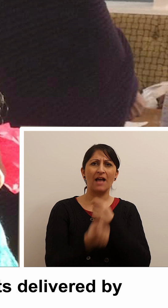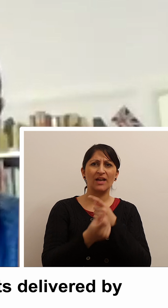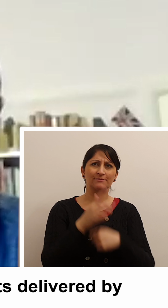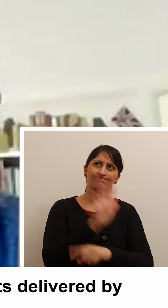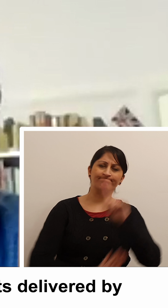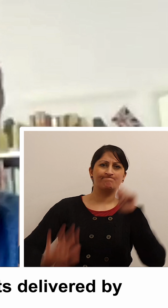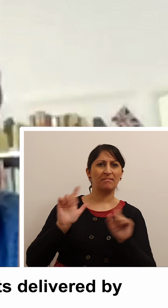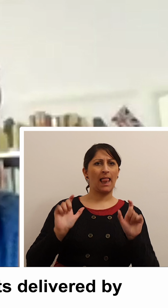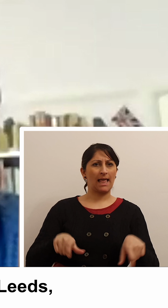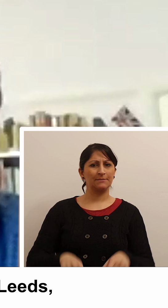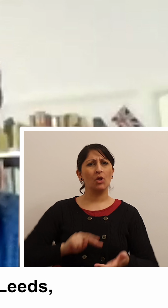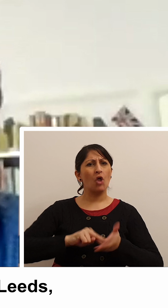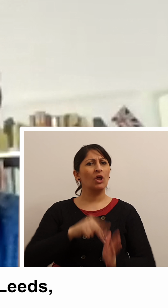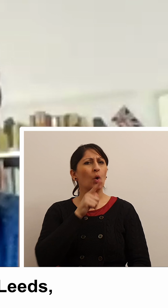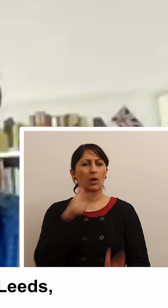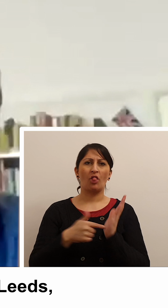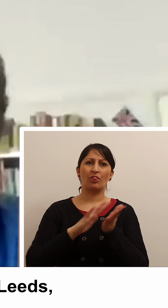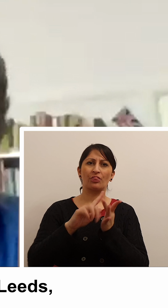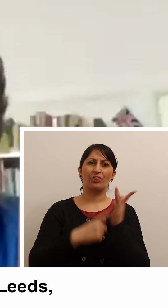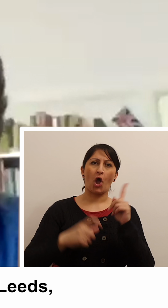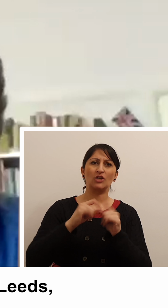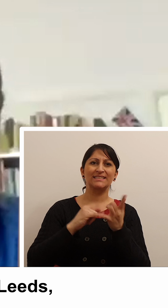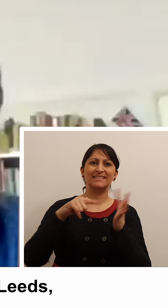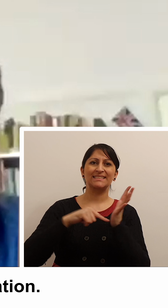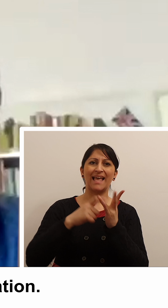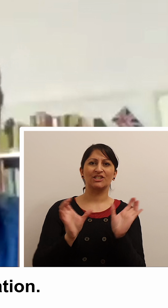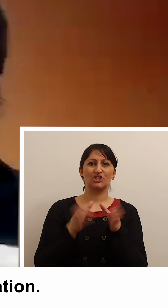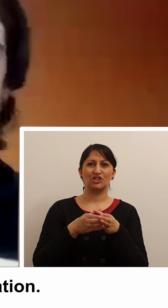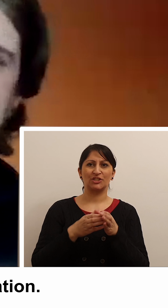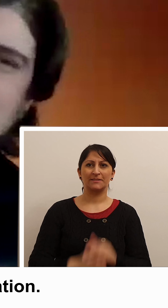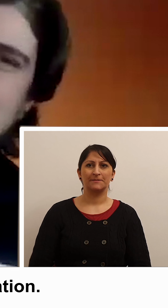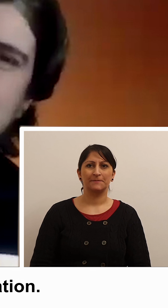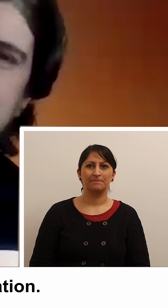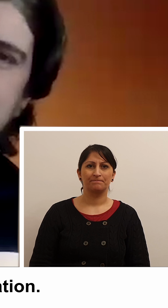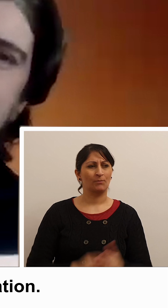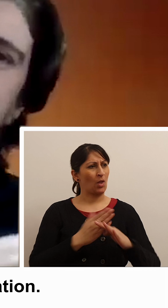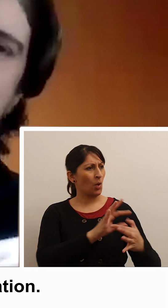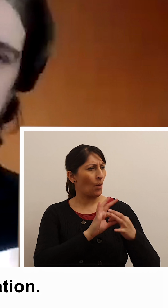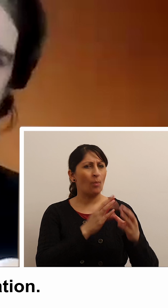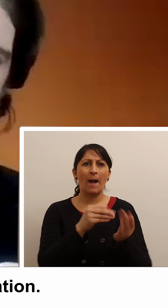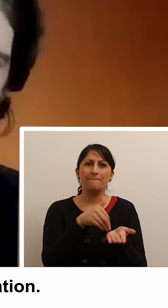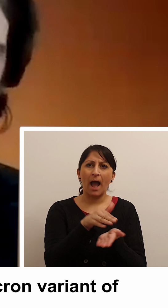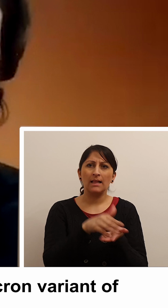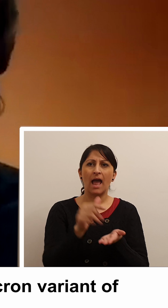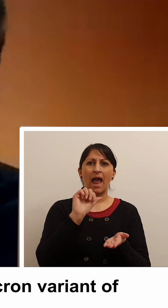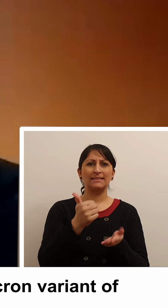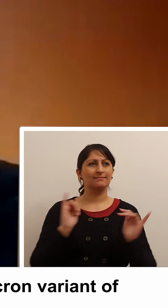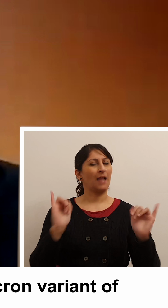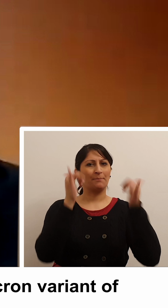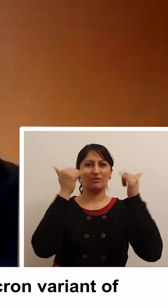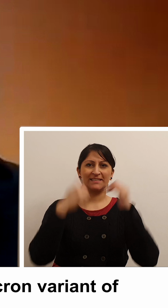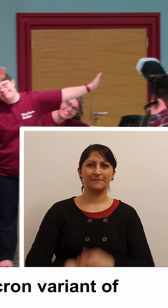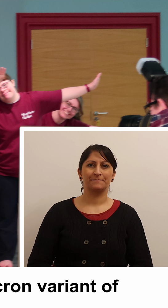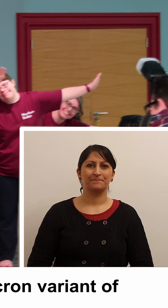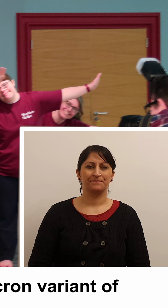programme event delivered by third sector organisations across Leeds, closed with a marketplace celebration. Due to the